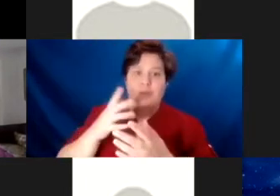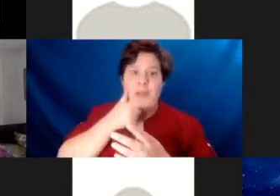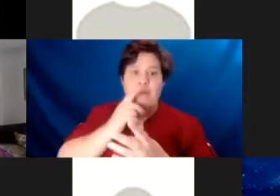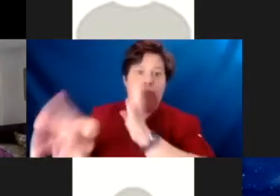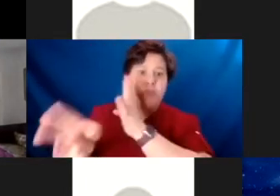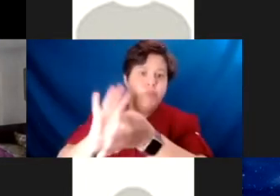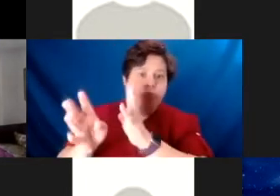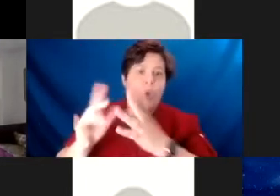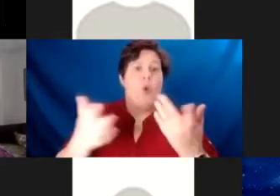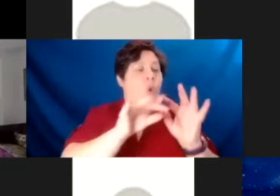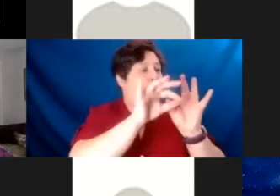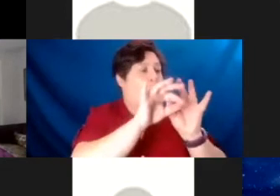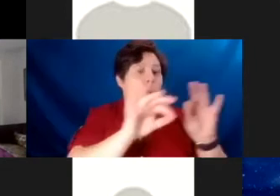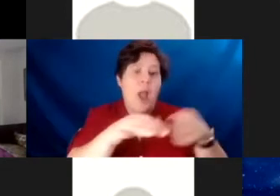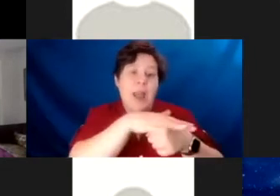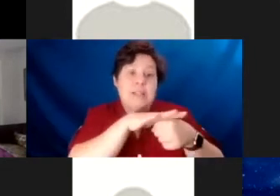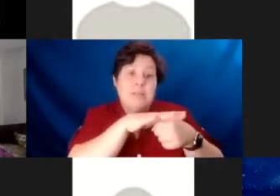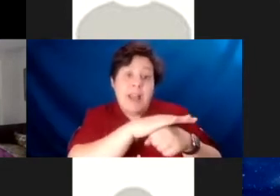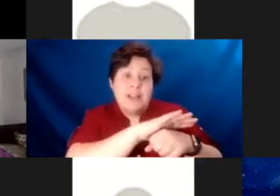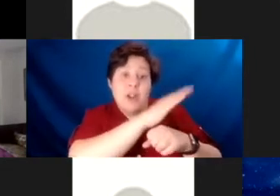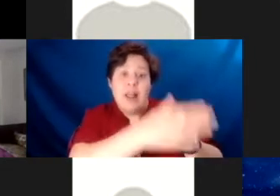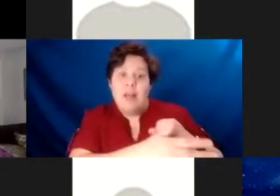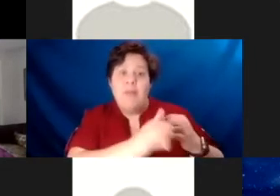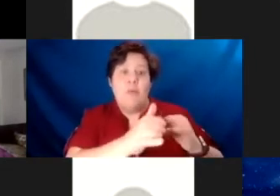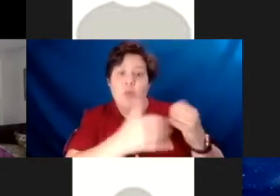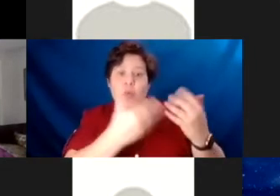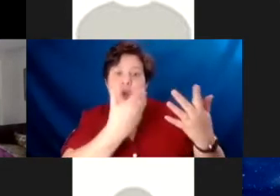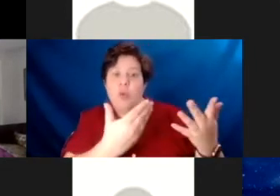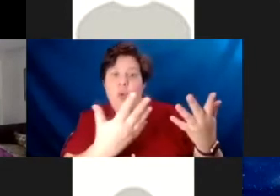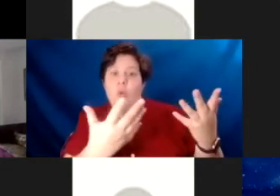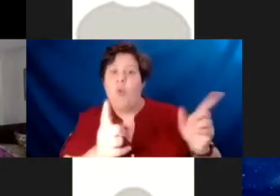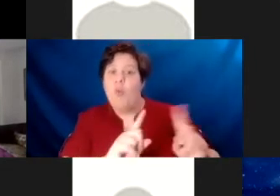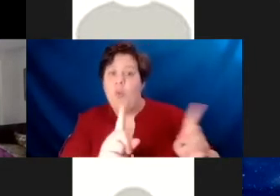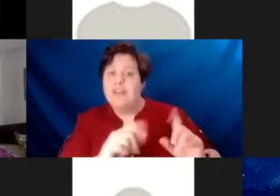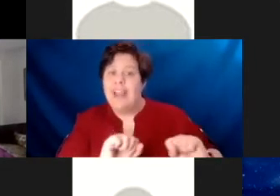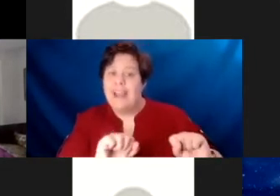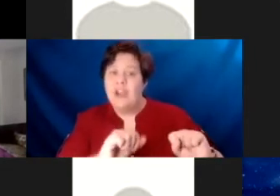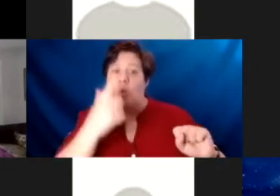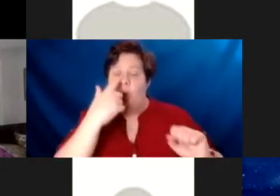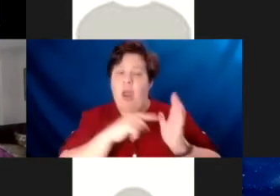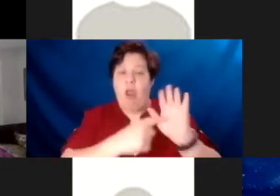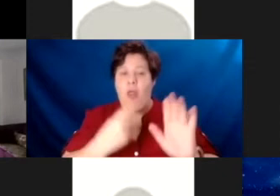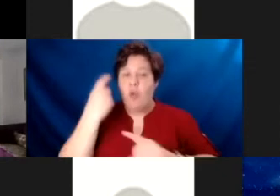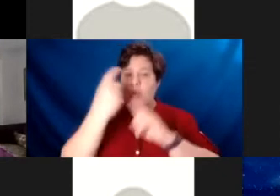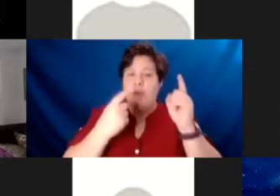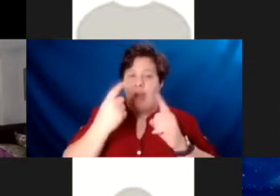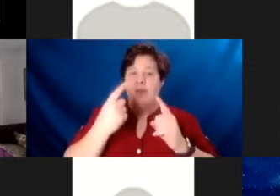or a quiet space on a hill, you know, even if we don't know what those spaces are, you can demonstrate that you've thought that through.